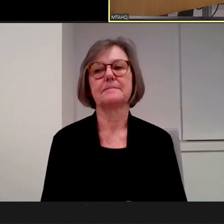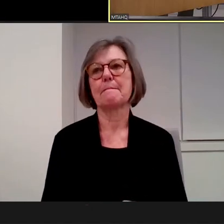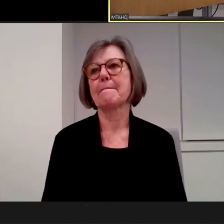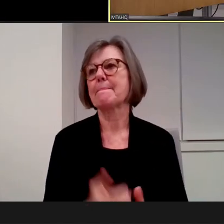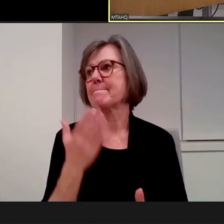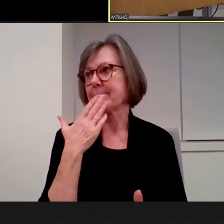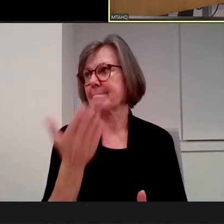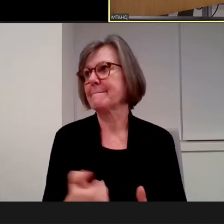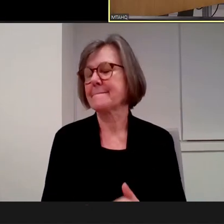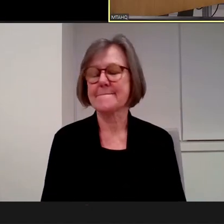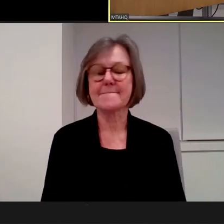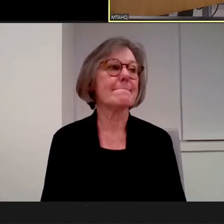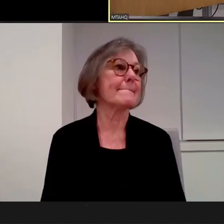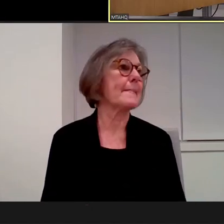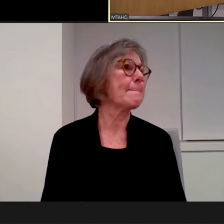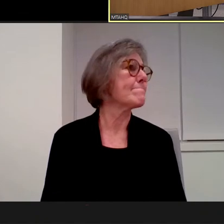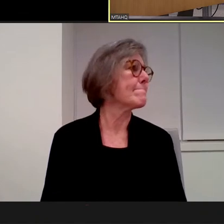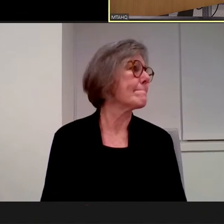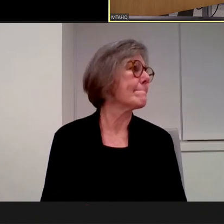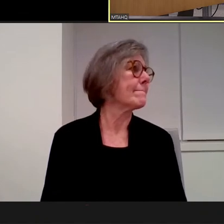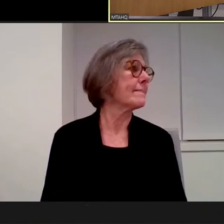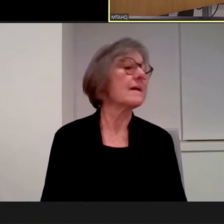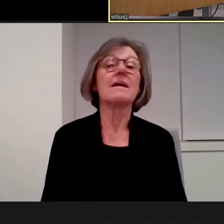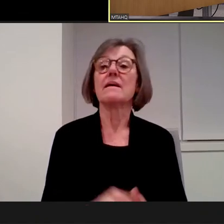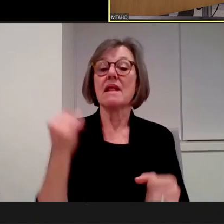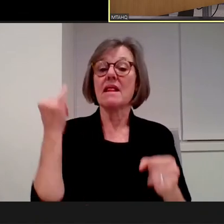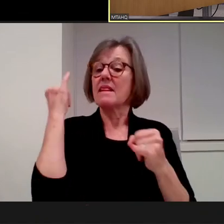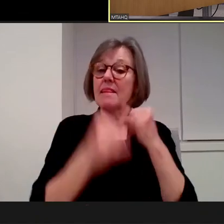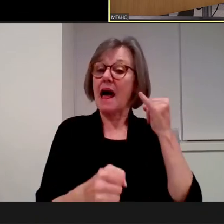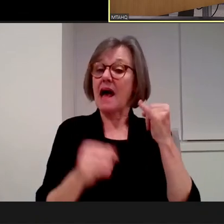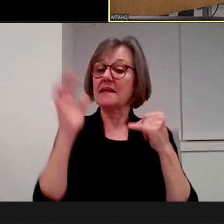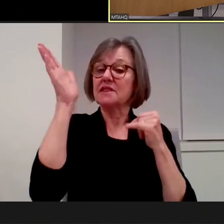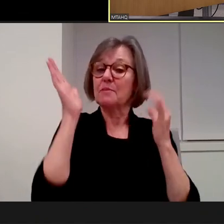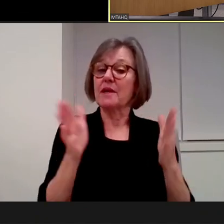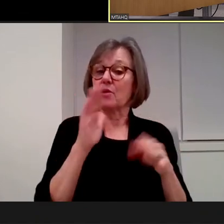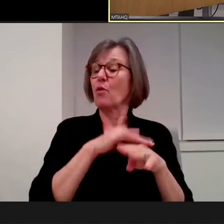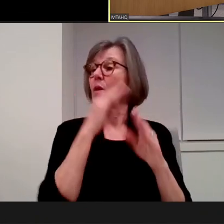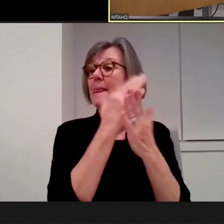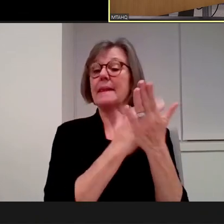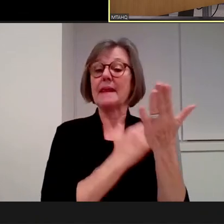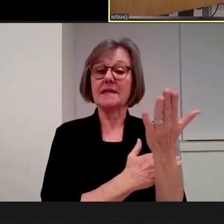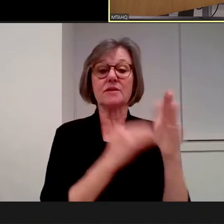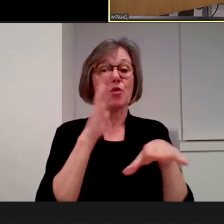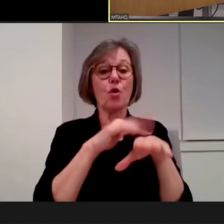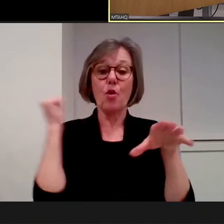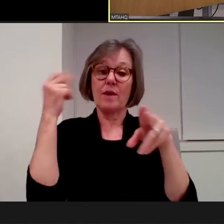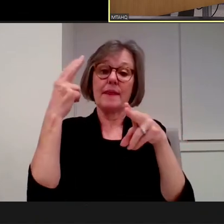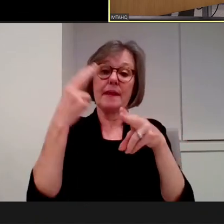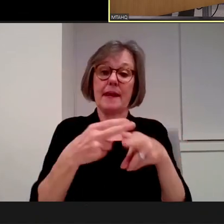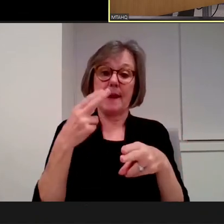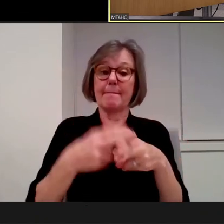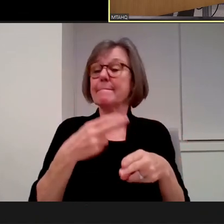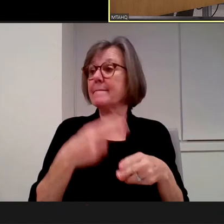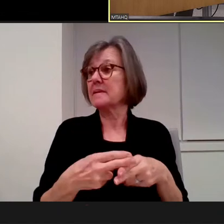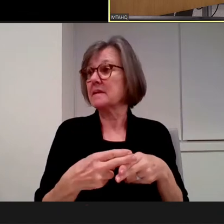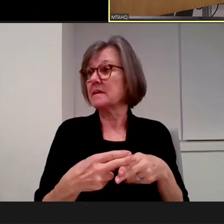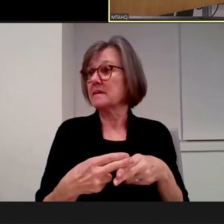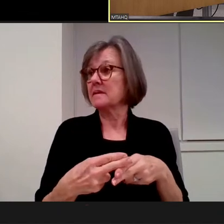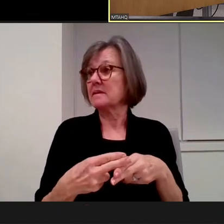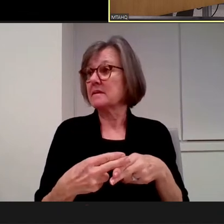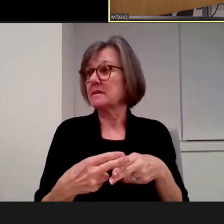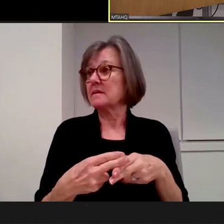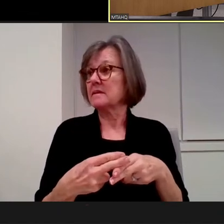Thank you. We have reached the final speaker on the list. We will call the names that